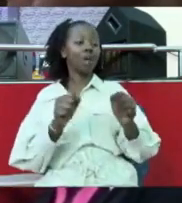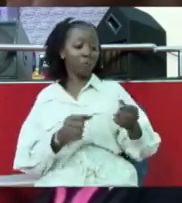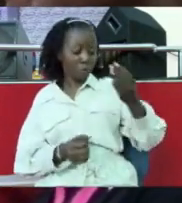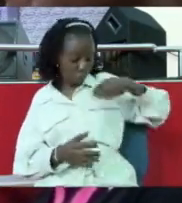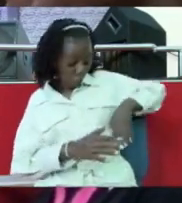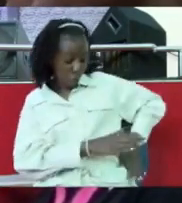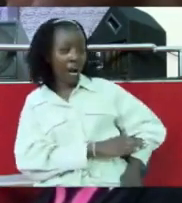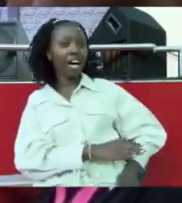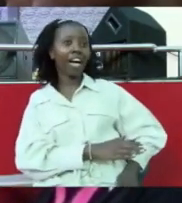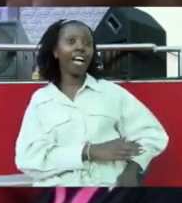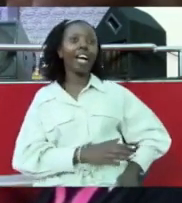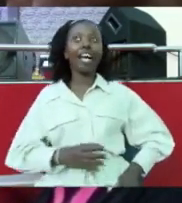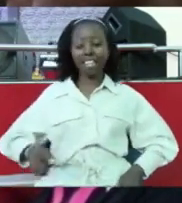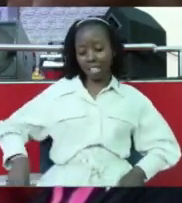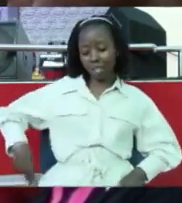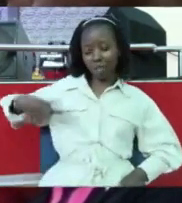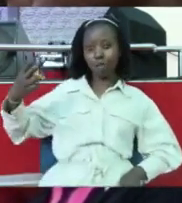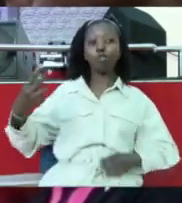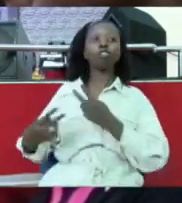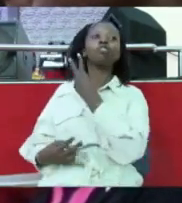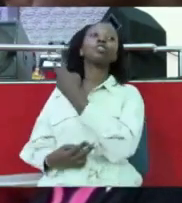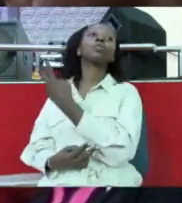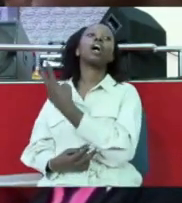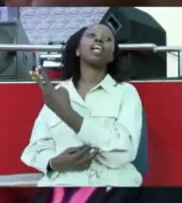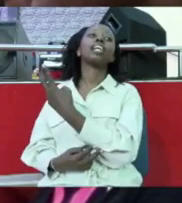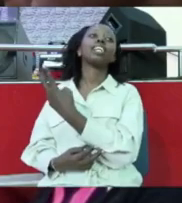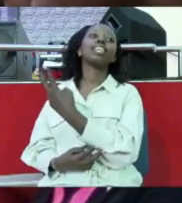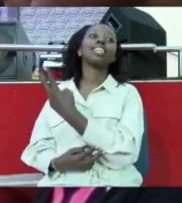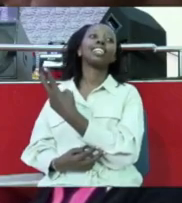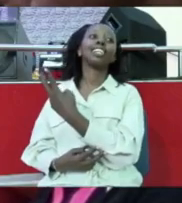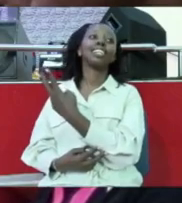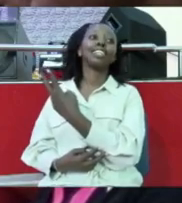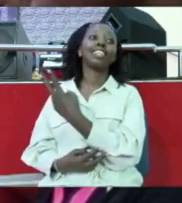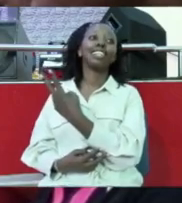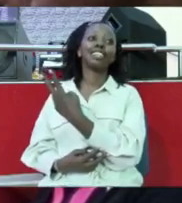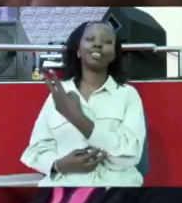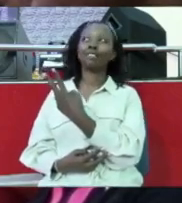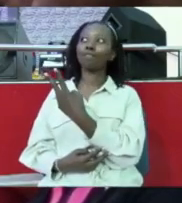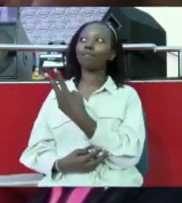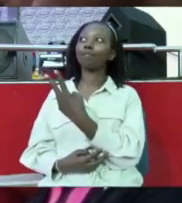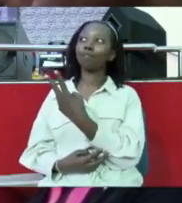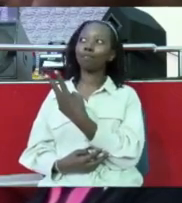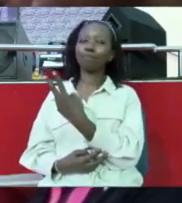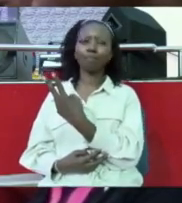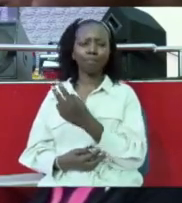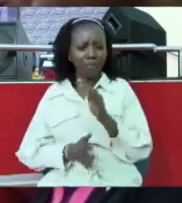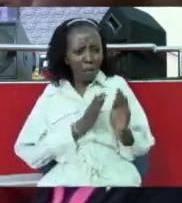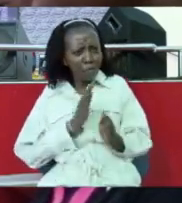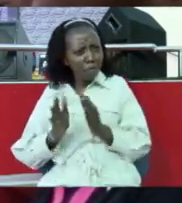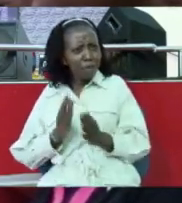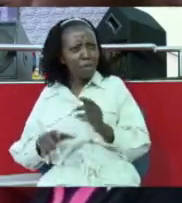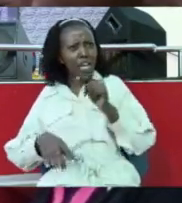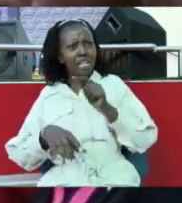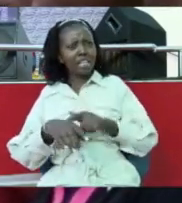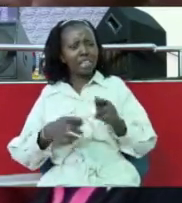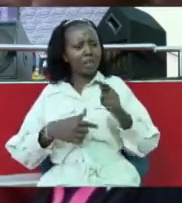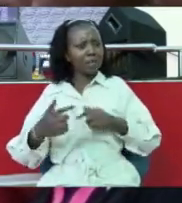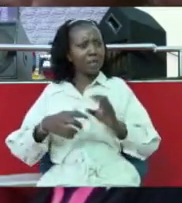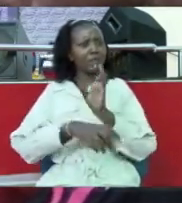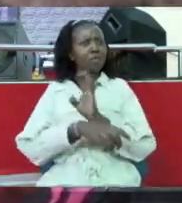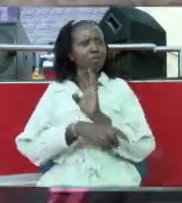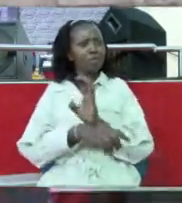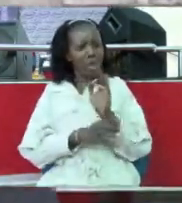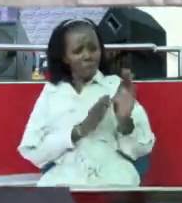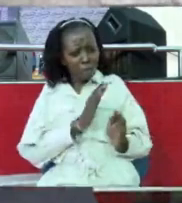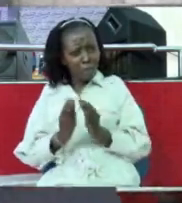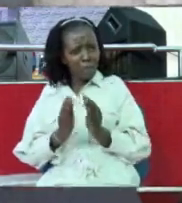mfuko. It was 1000. You can get it back and get another one. Prepare when you are coming to church. Jiandae unapokuja